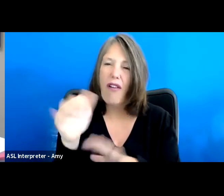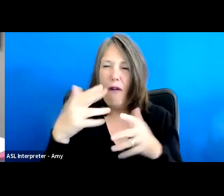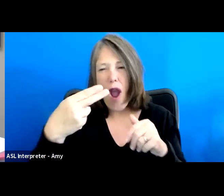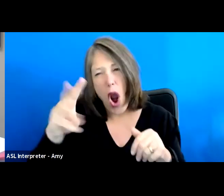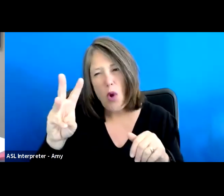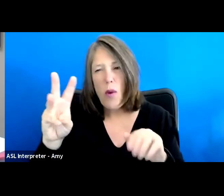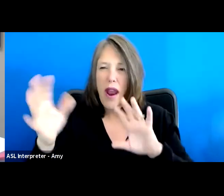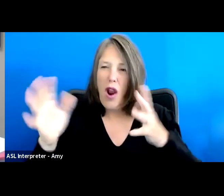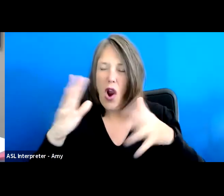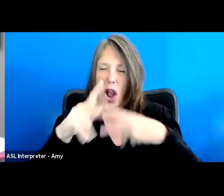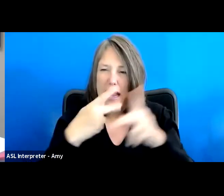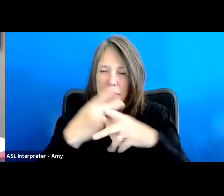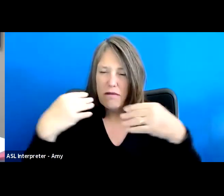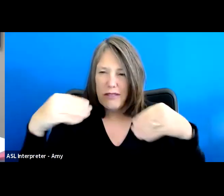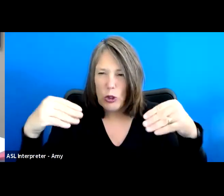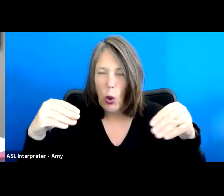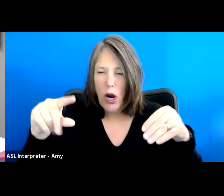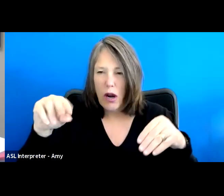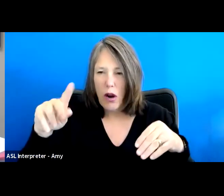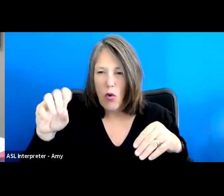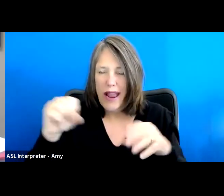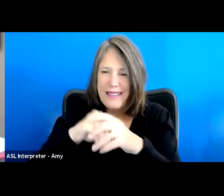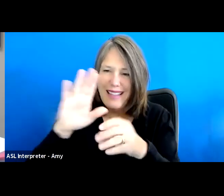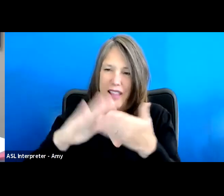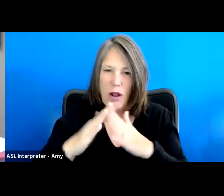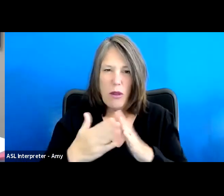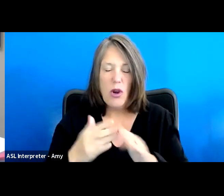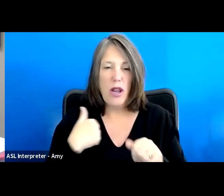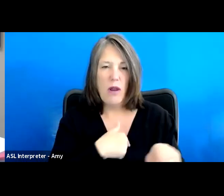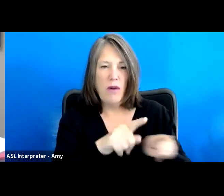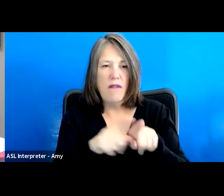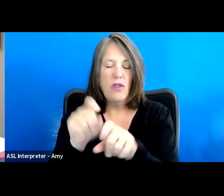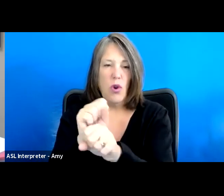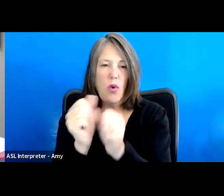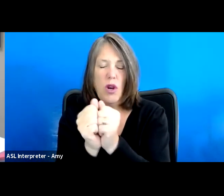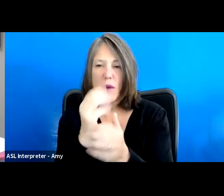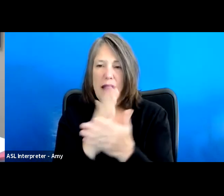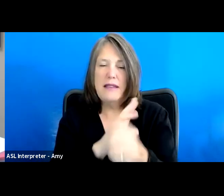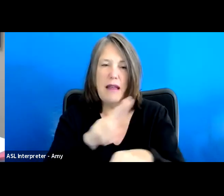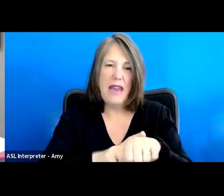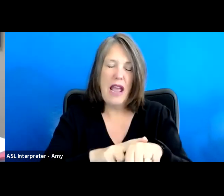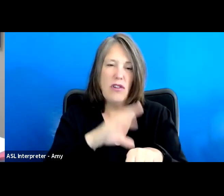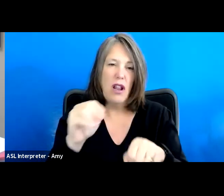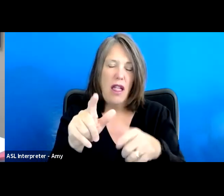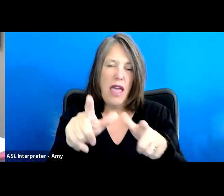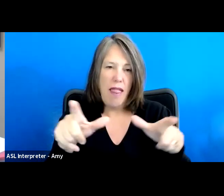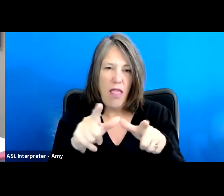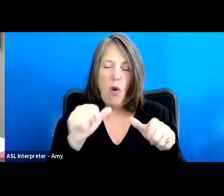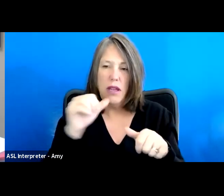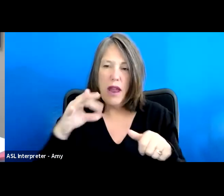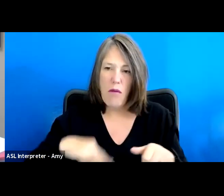store related grants in their communities. We've also worked with some national and local